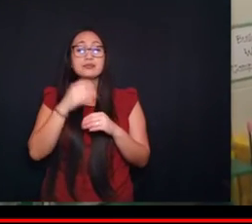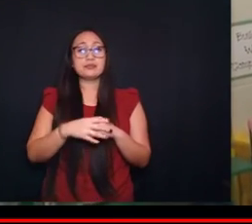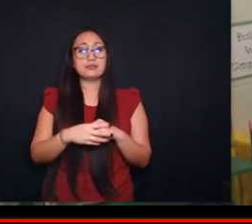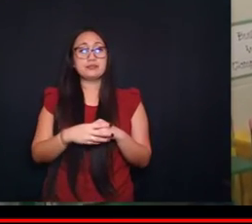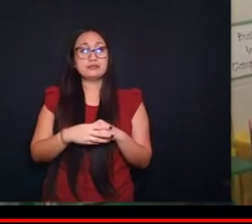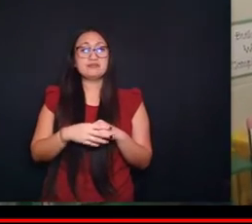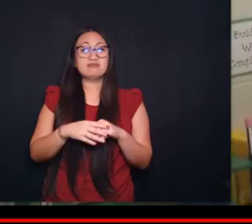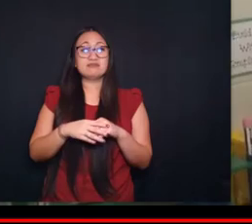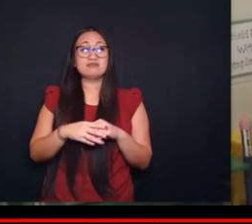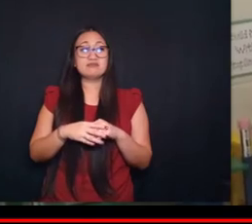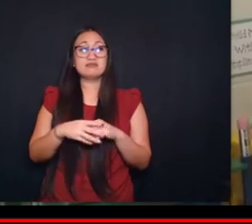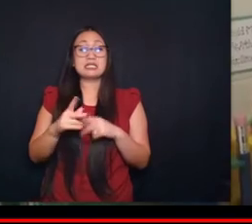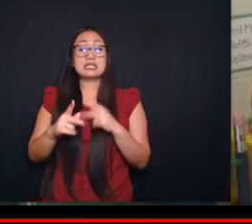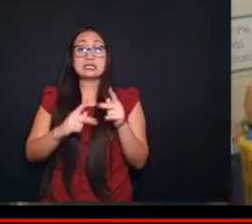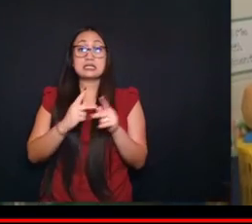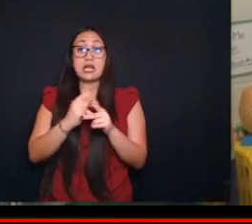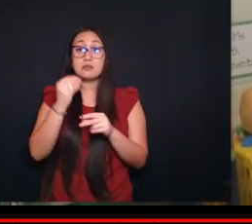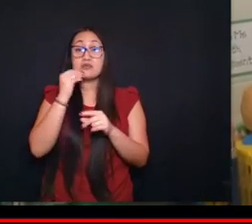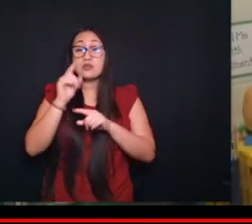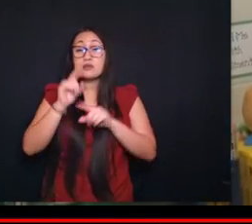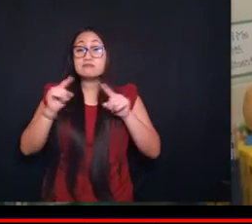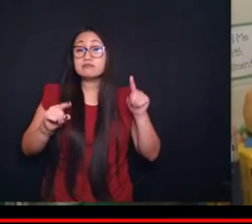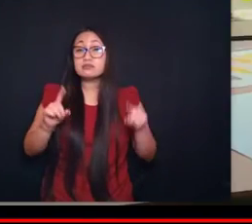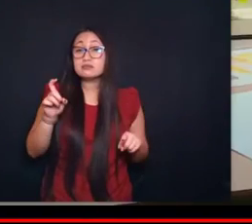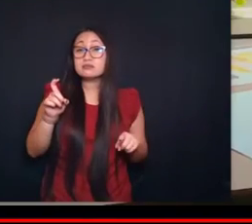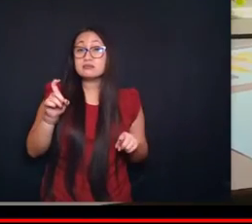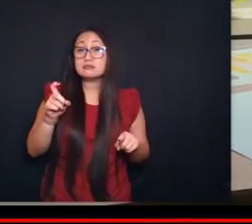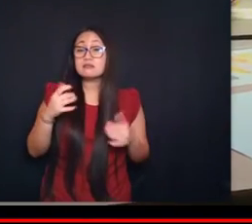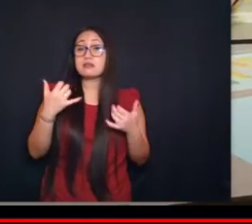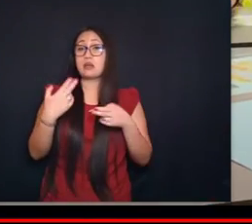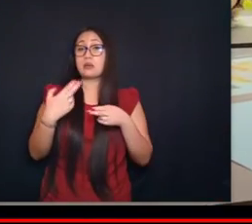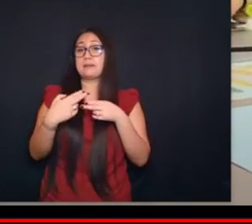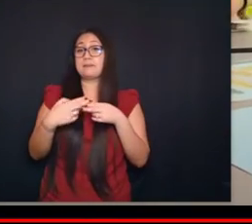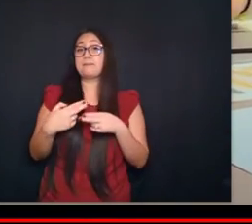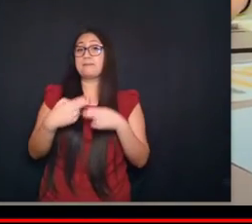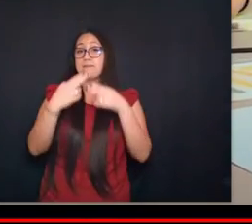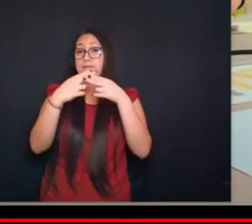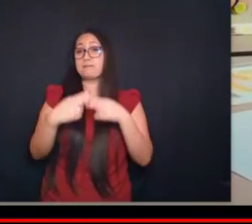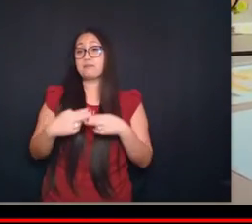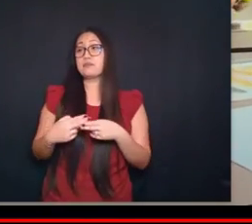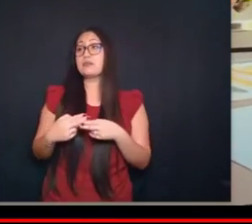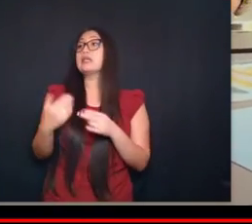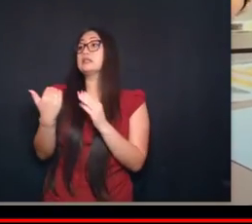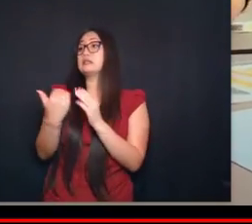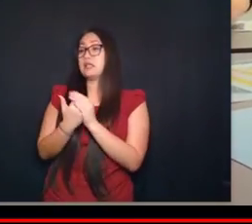different types of food? Okay, name some types of food for me. A sandwich.